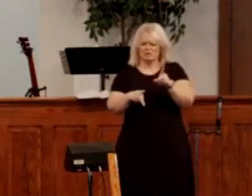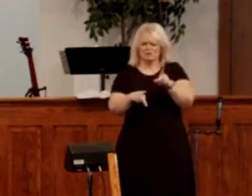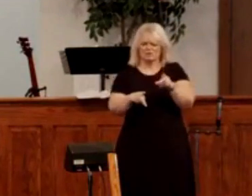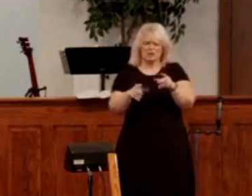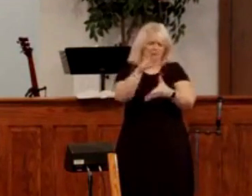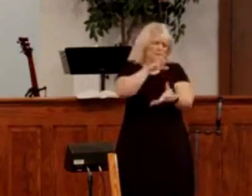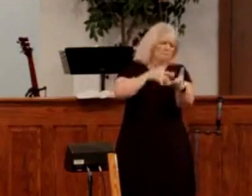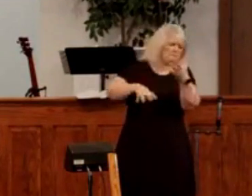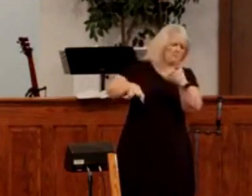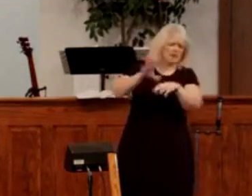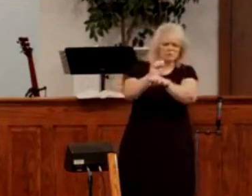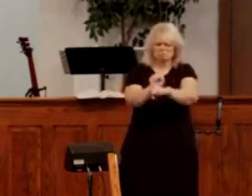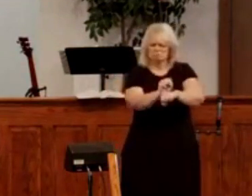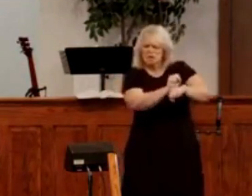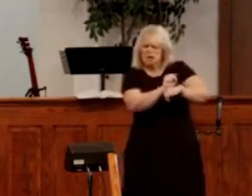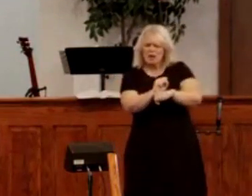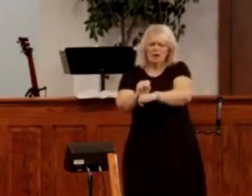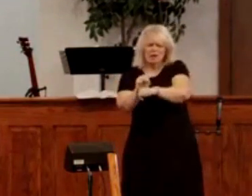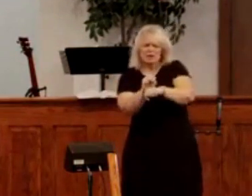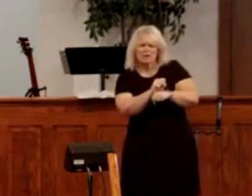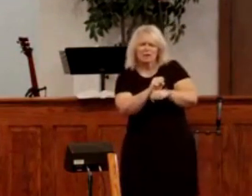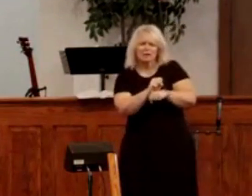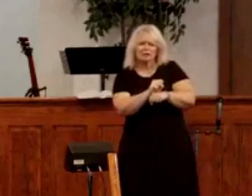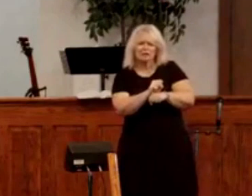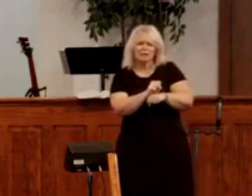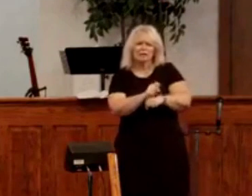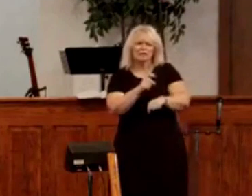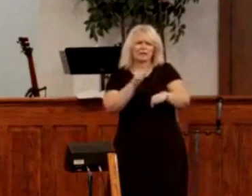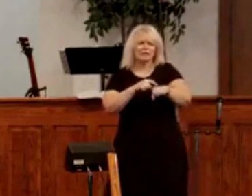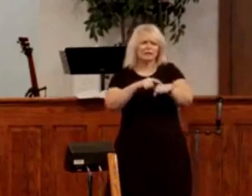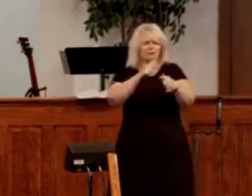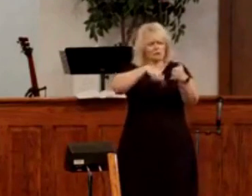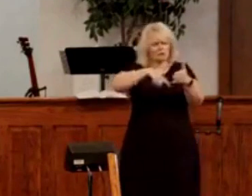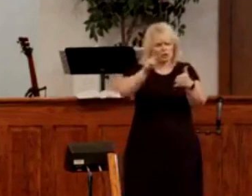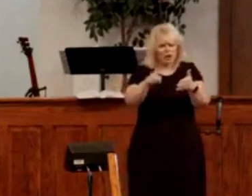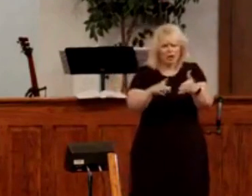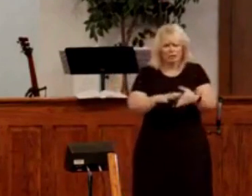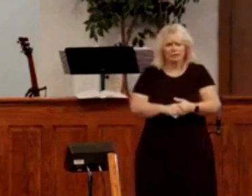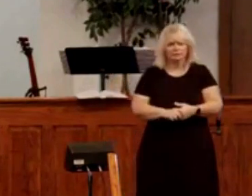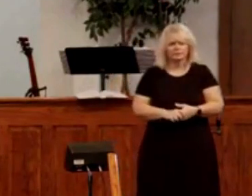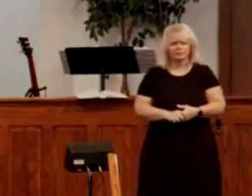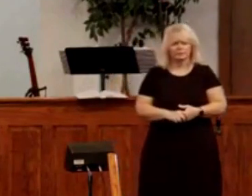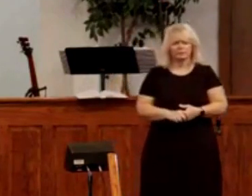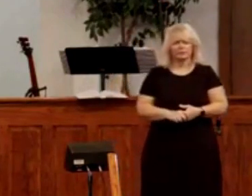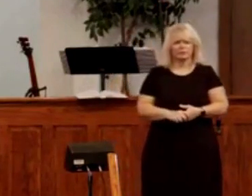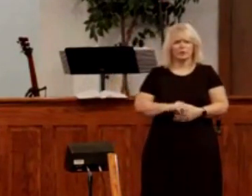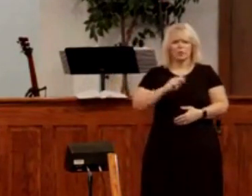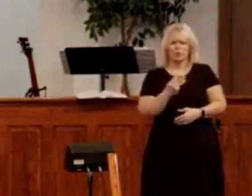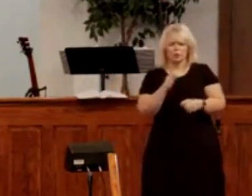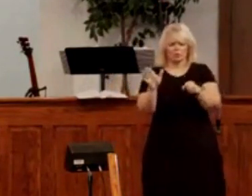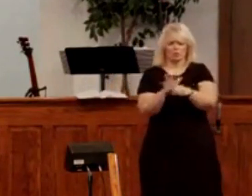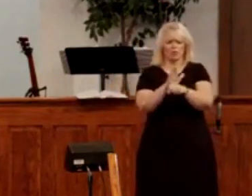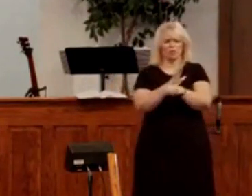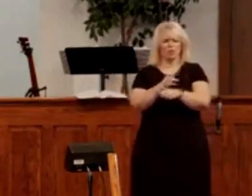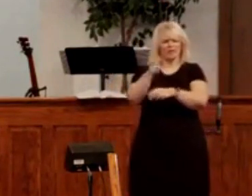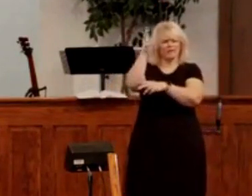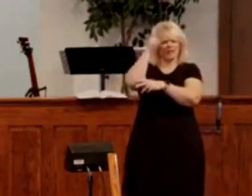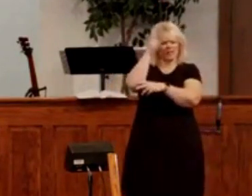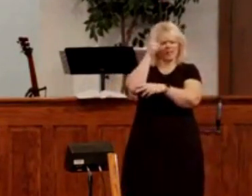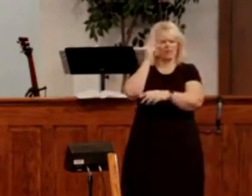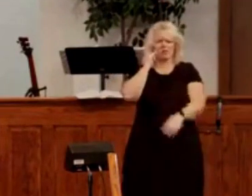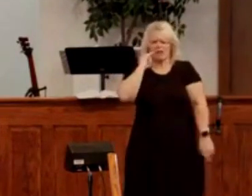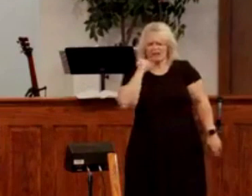and bound. If you feel misled and bound, again, it's a time for a check. We were full of evil, envy,